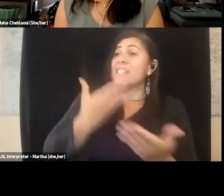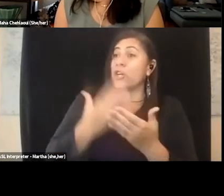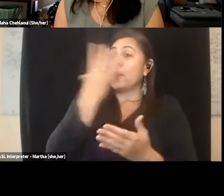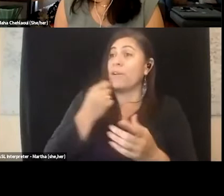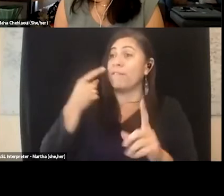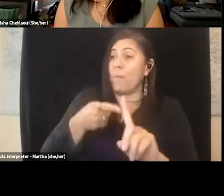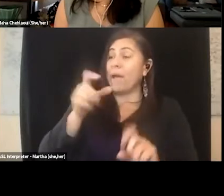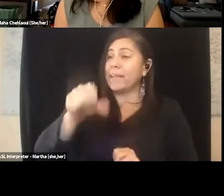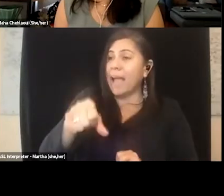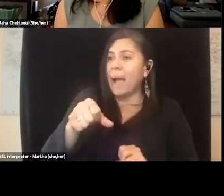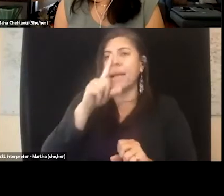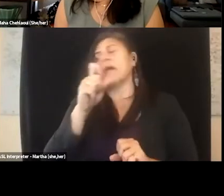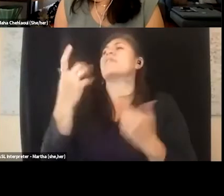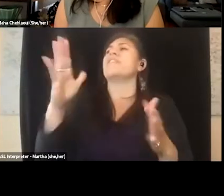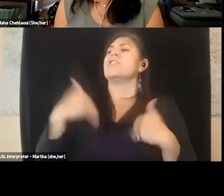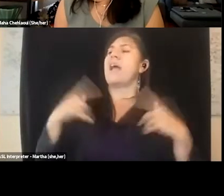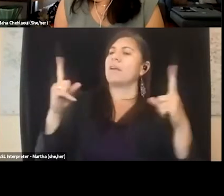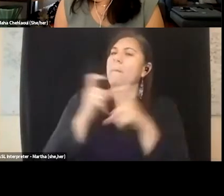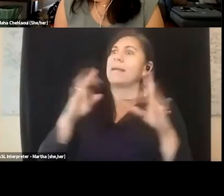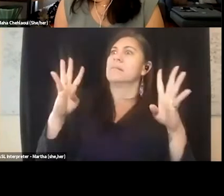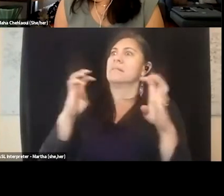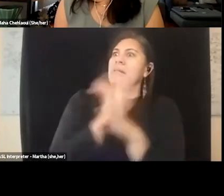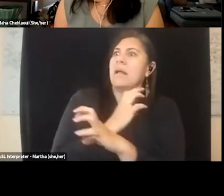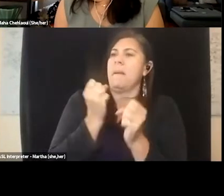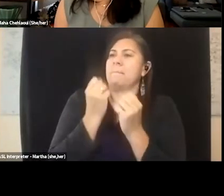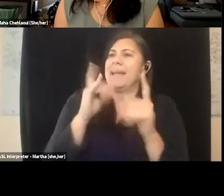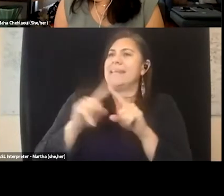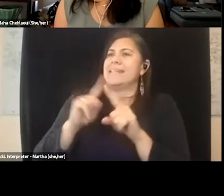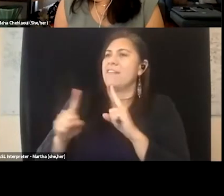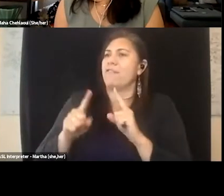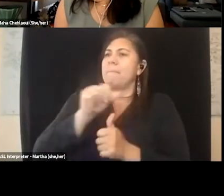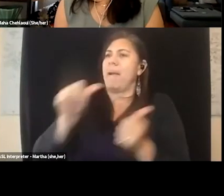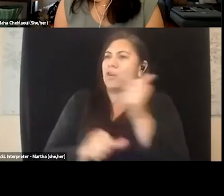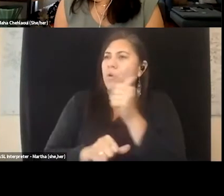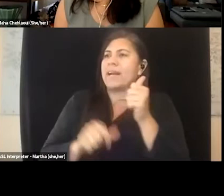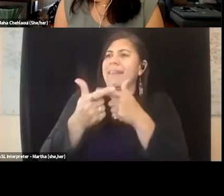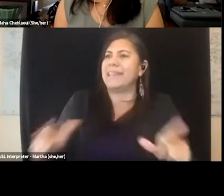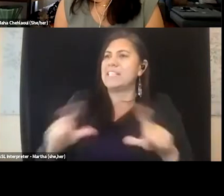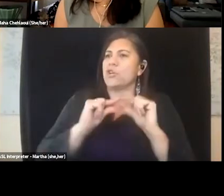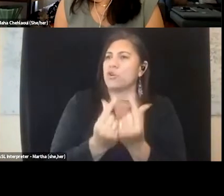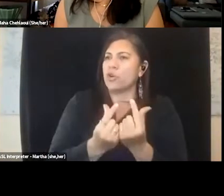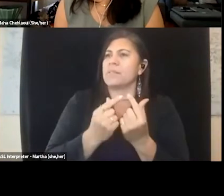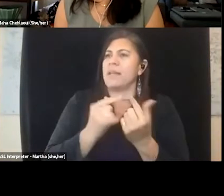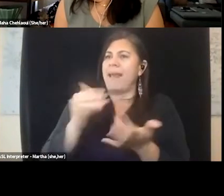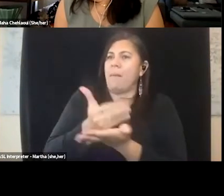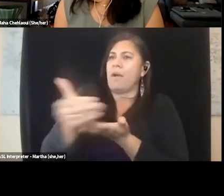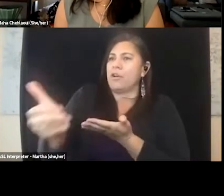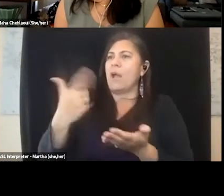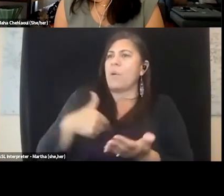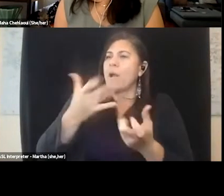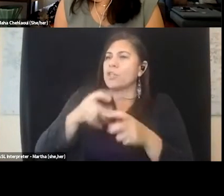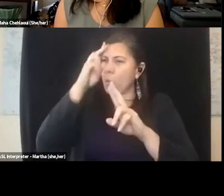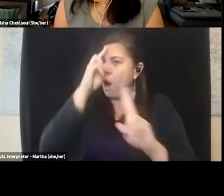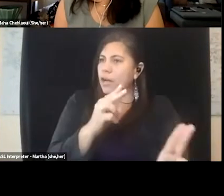that there's complexity and there are many minority ethnic, religious and linguistic groups throughout this region that we want to honor, and